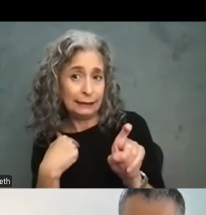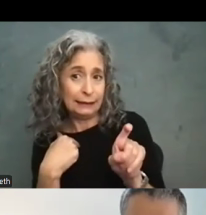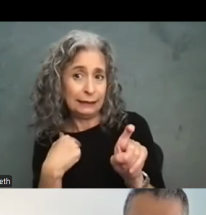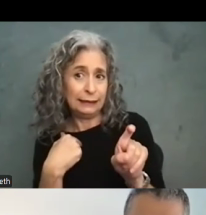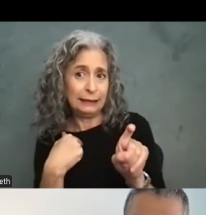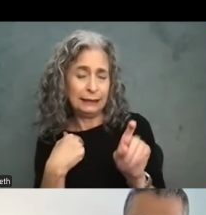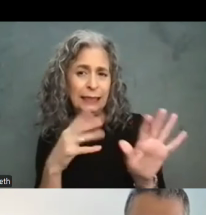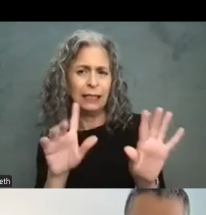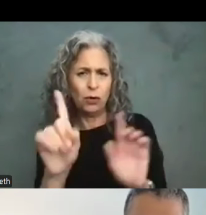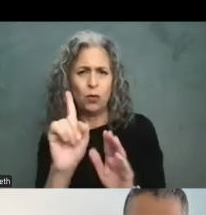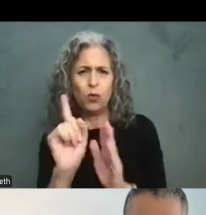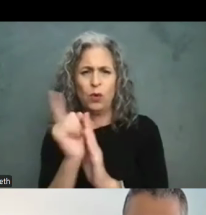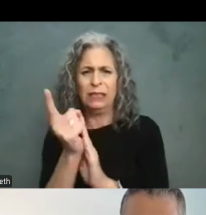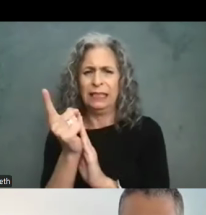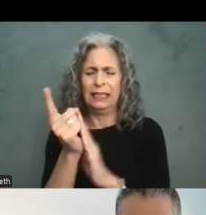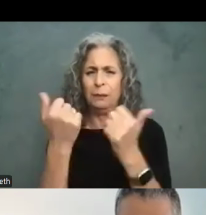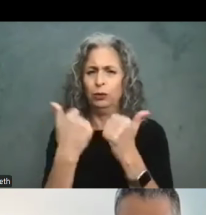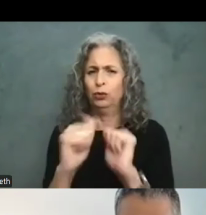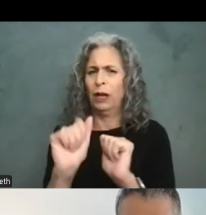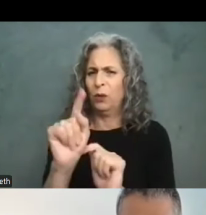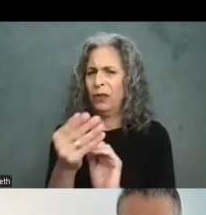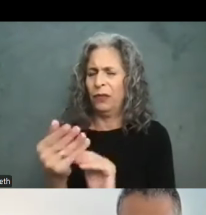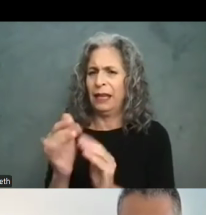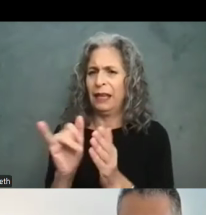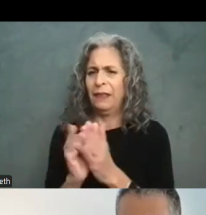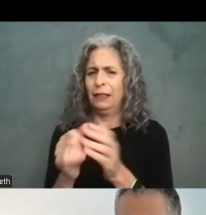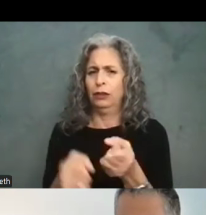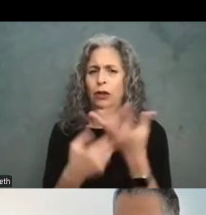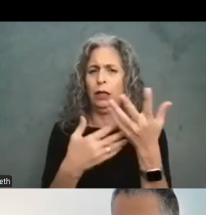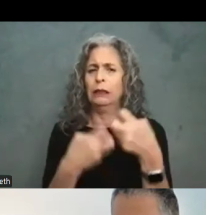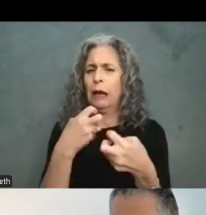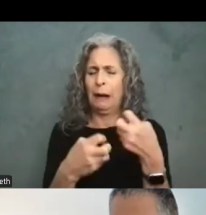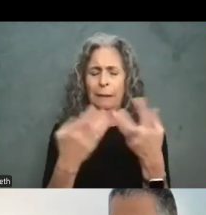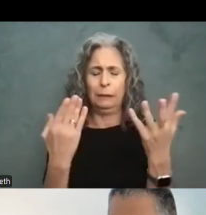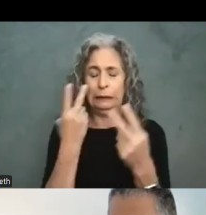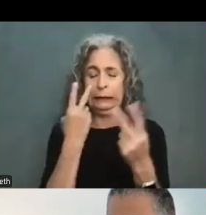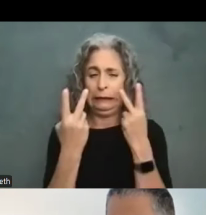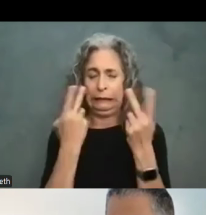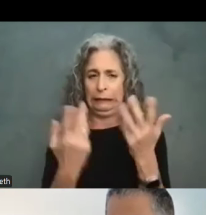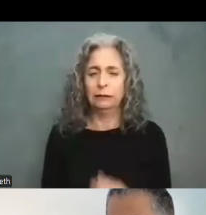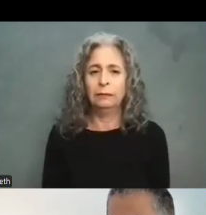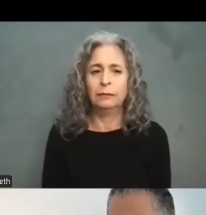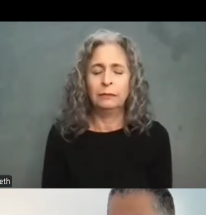Just a second. Let me try something that might be causing a problem. I don't know. Let's see.